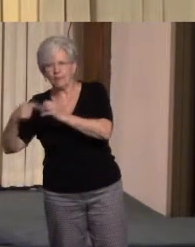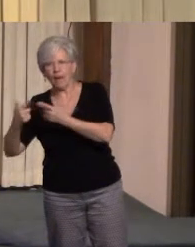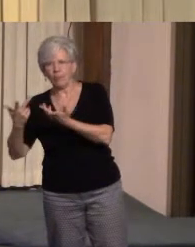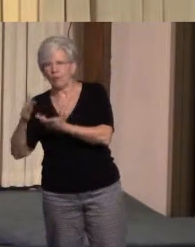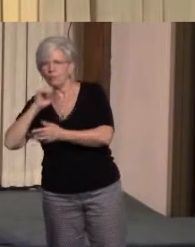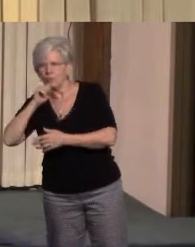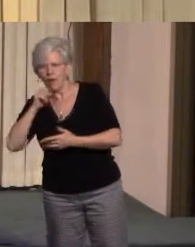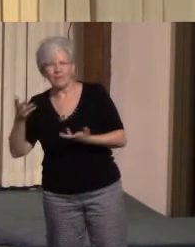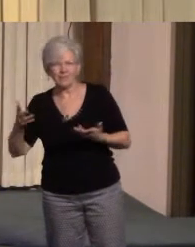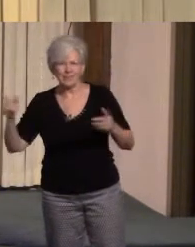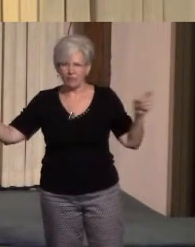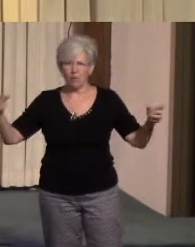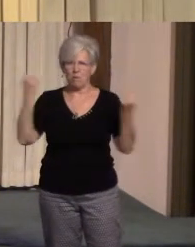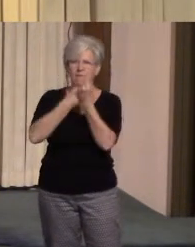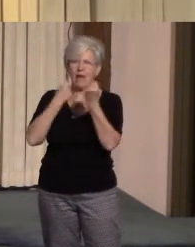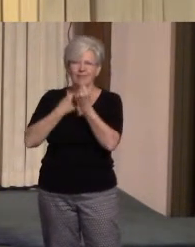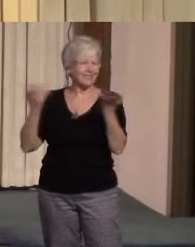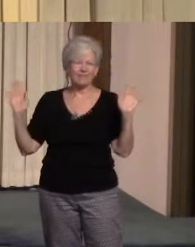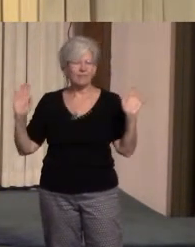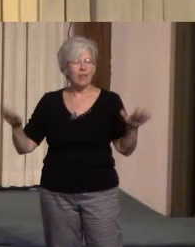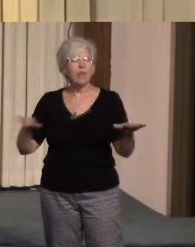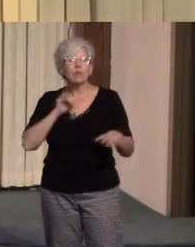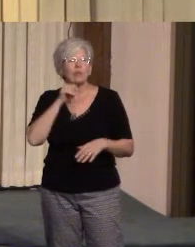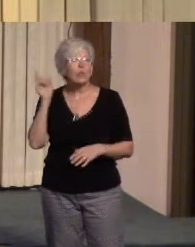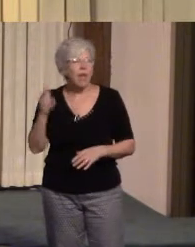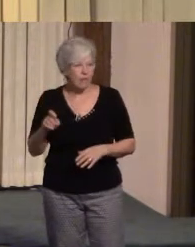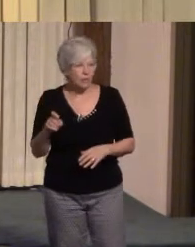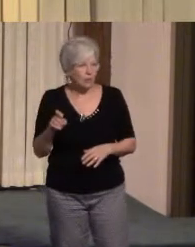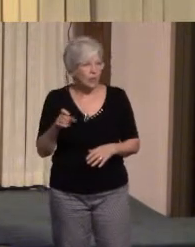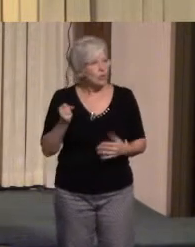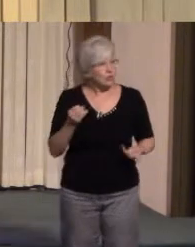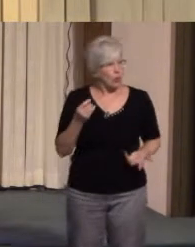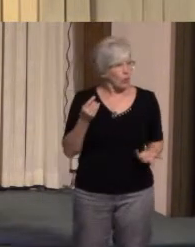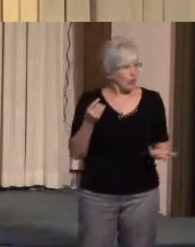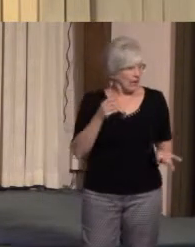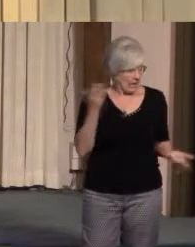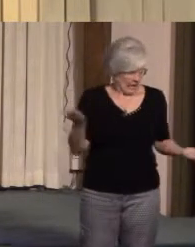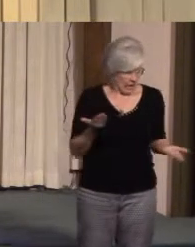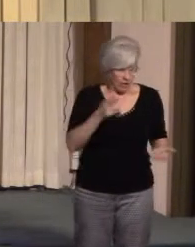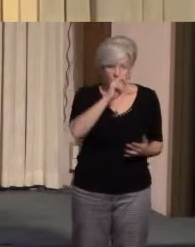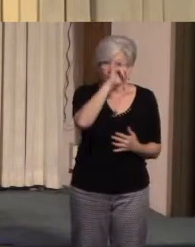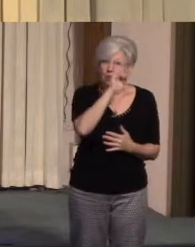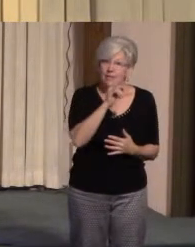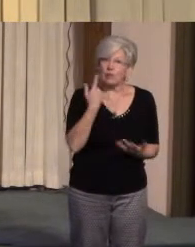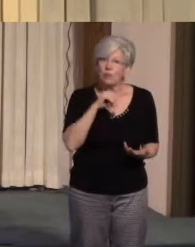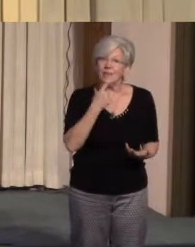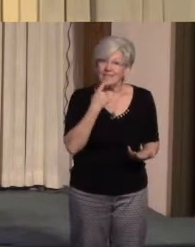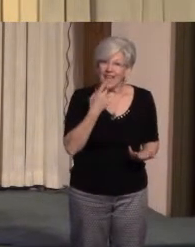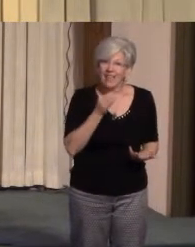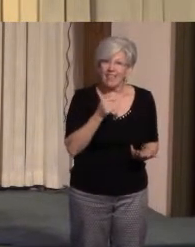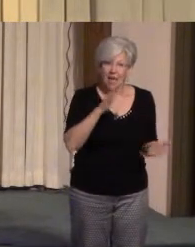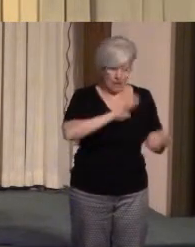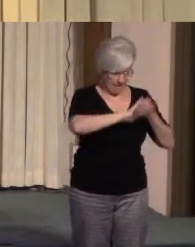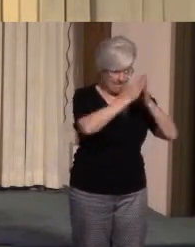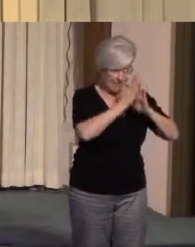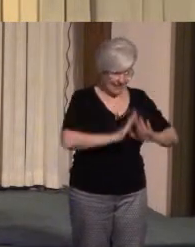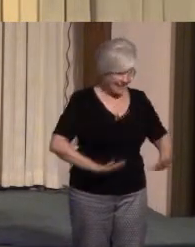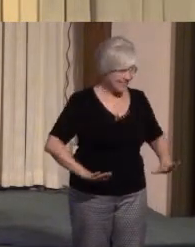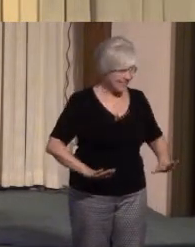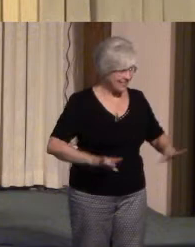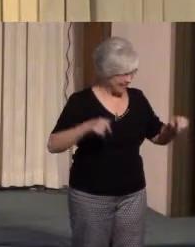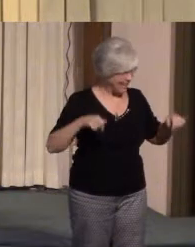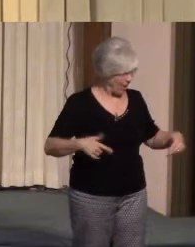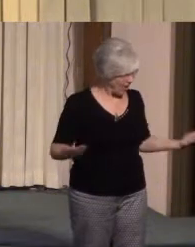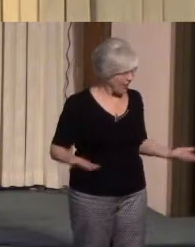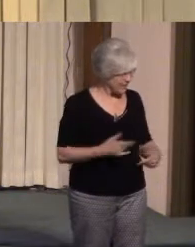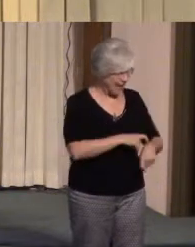doesn't it? You know, so in unity, we say peace in our time is possible, right? Because when we realize how silly that